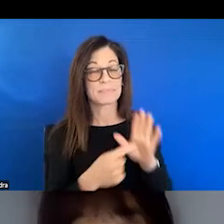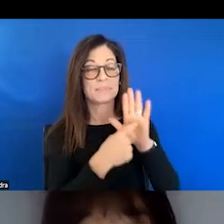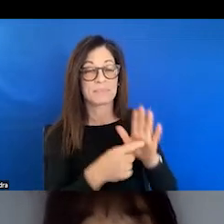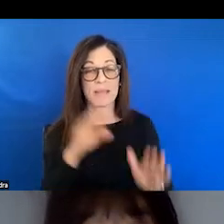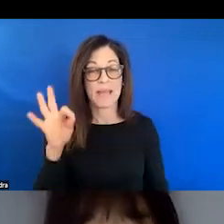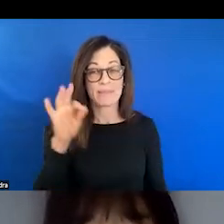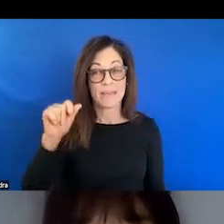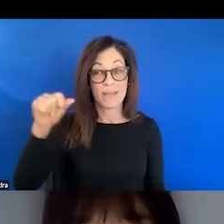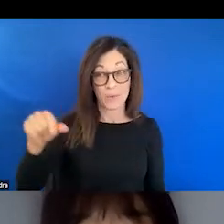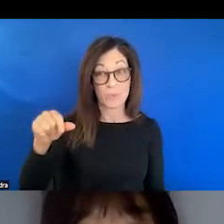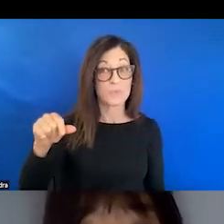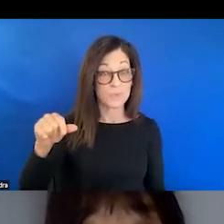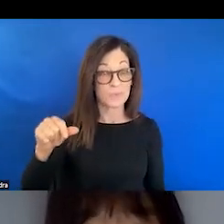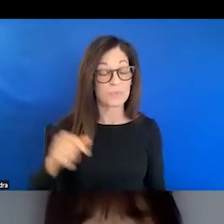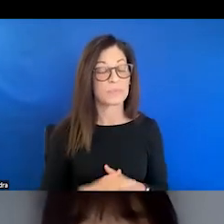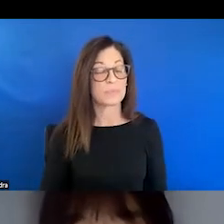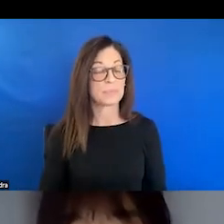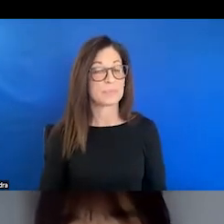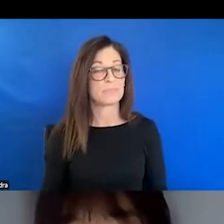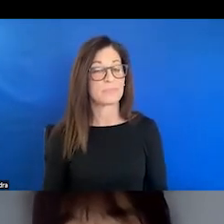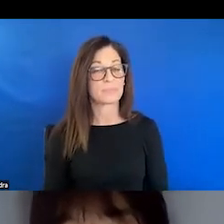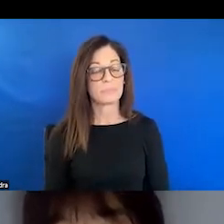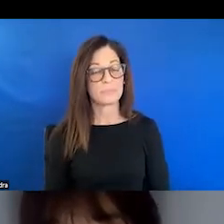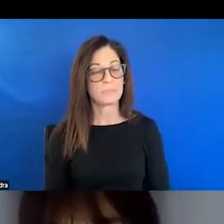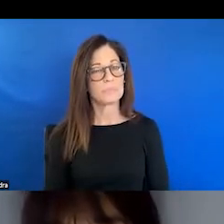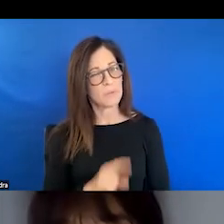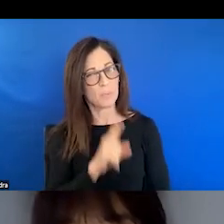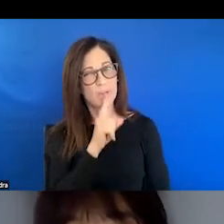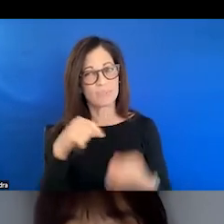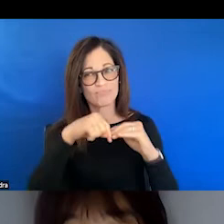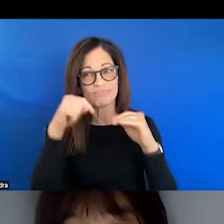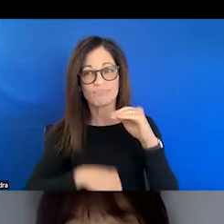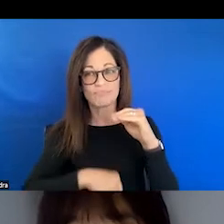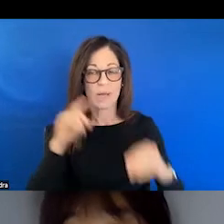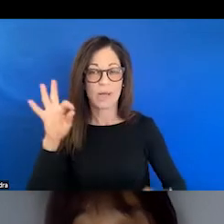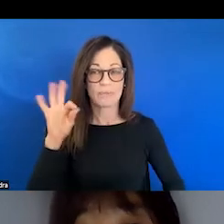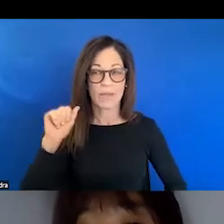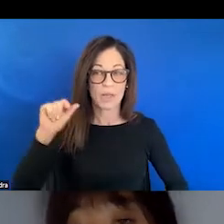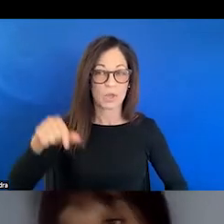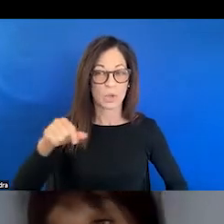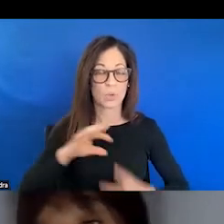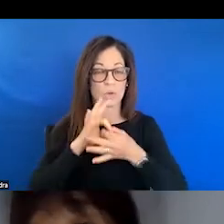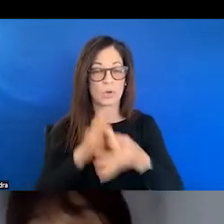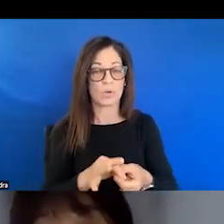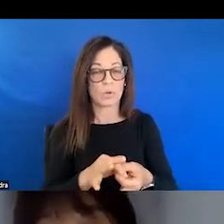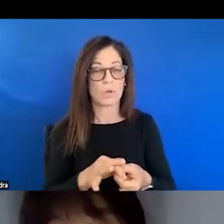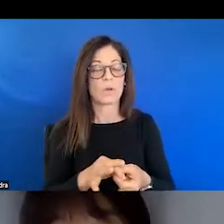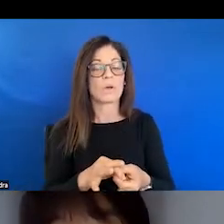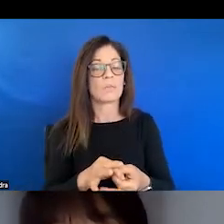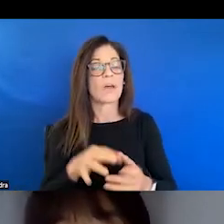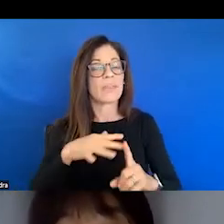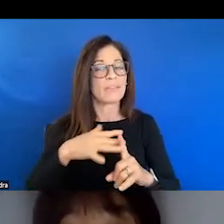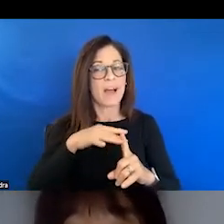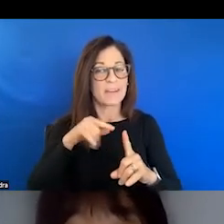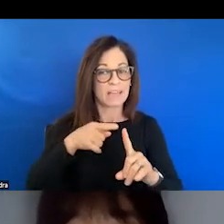FAQ. So we have a pretty detailed FAQ on the context of the